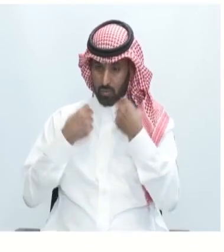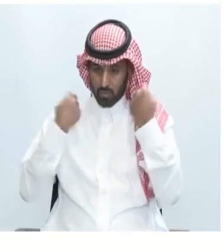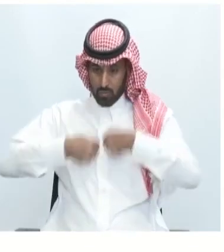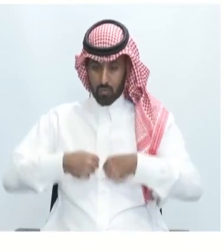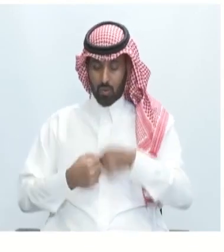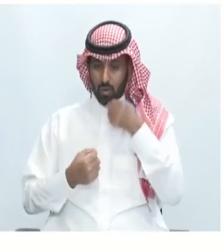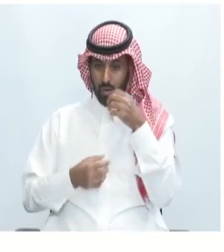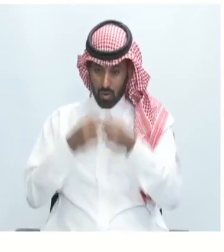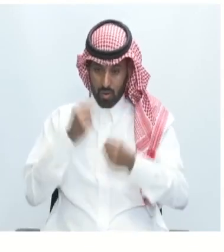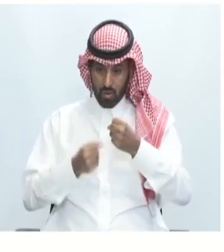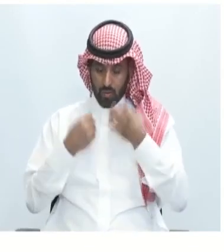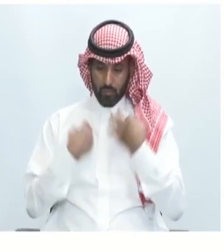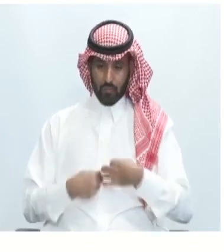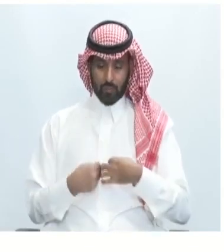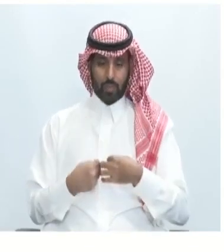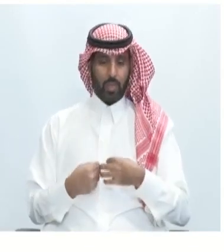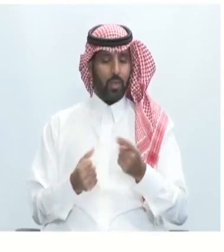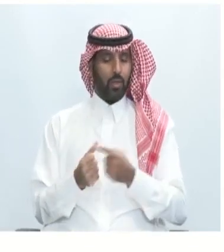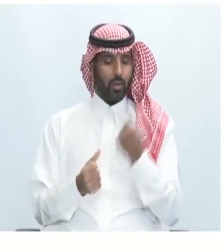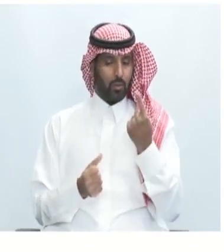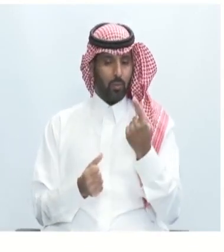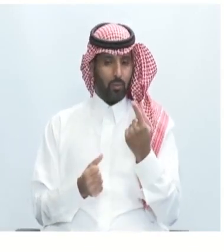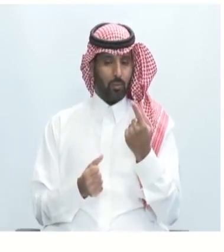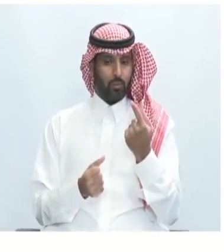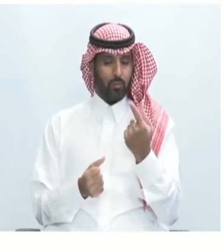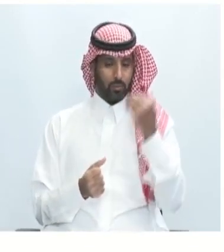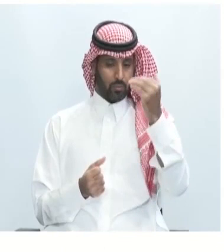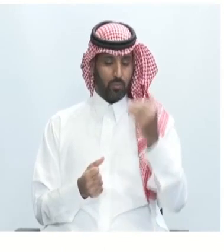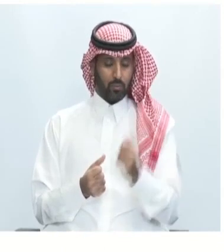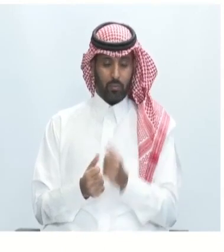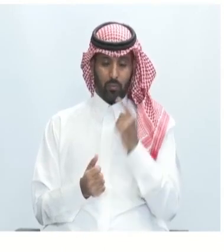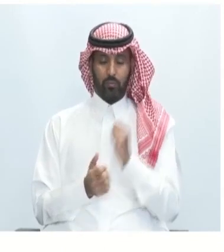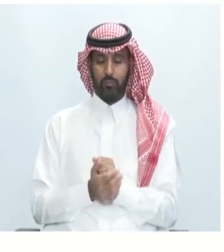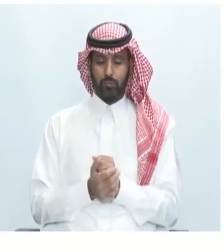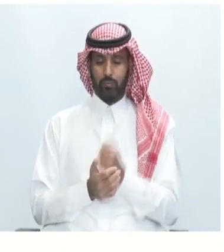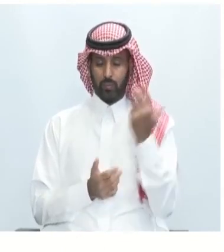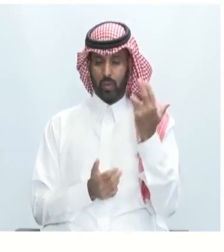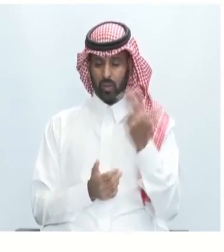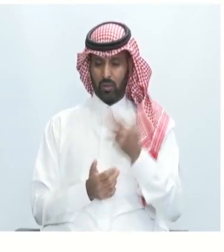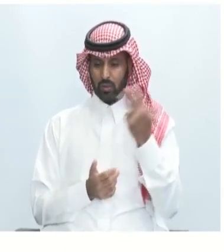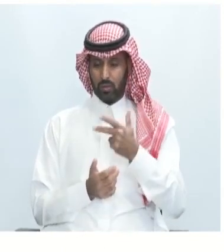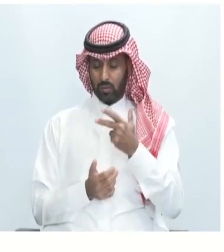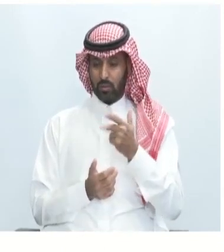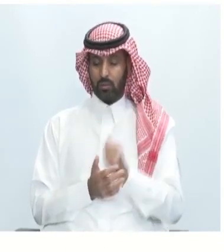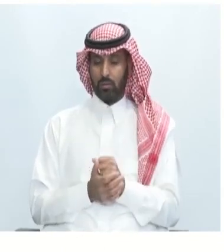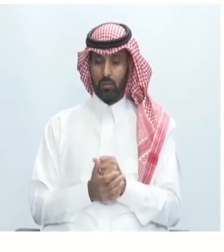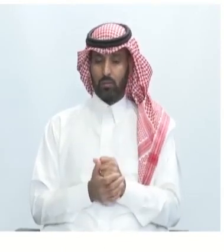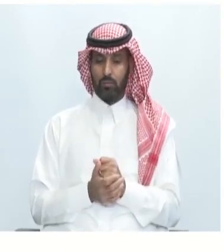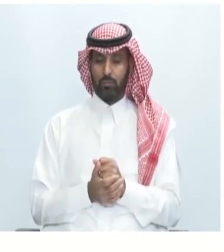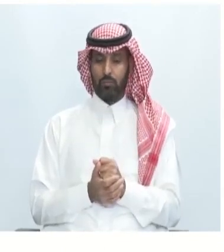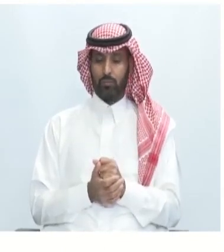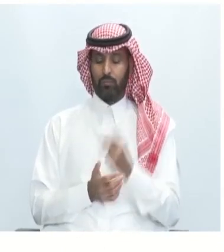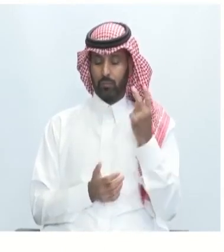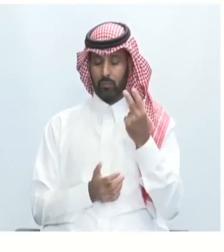cow costume. So can you do number one here? A 92-year-old grandmother chased and caught